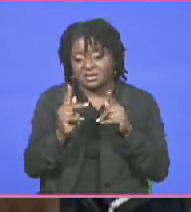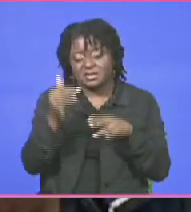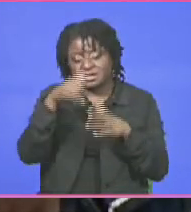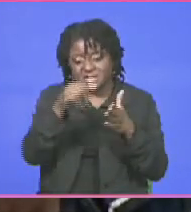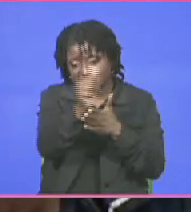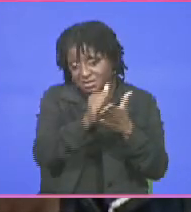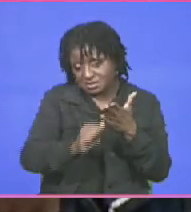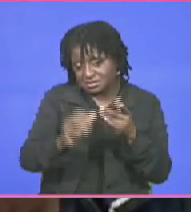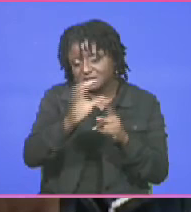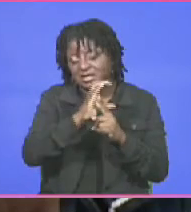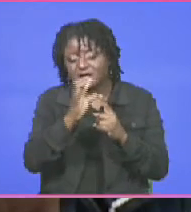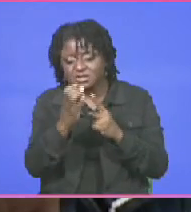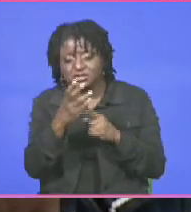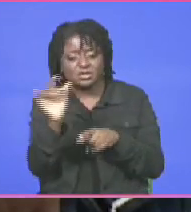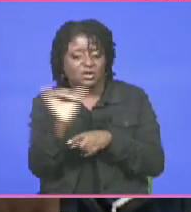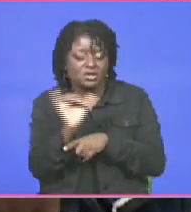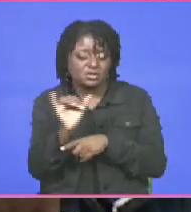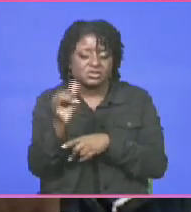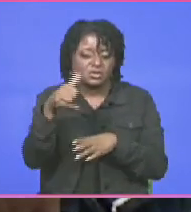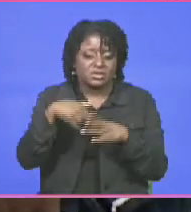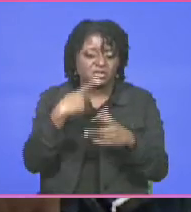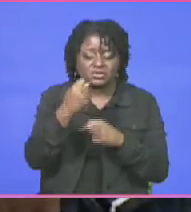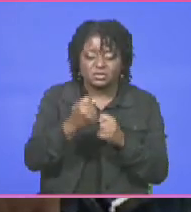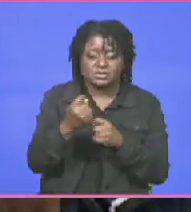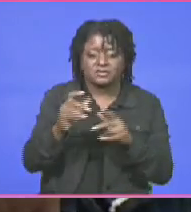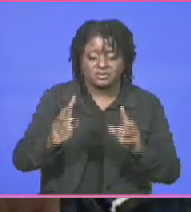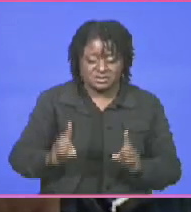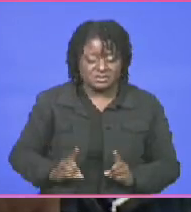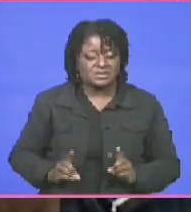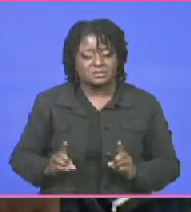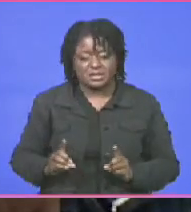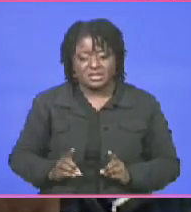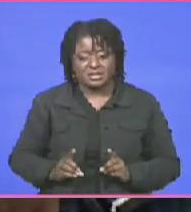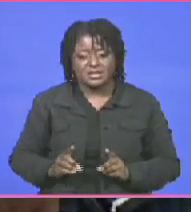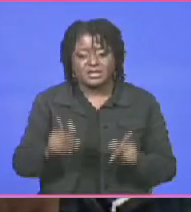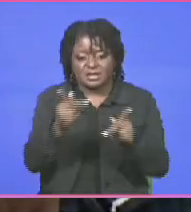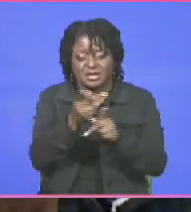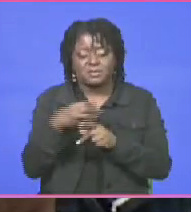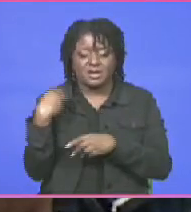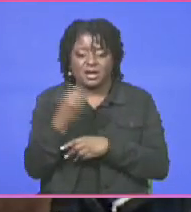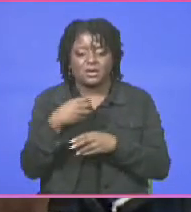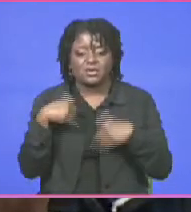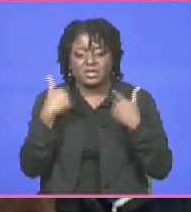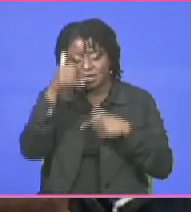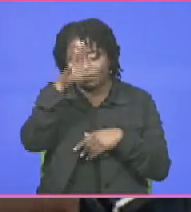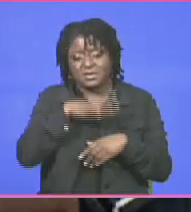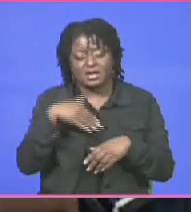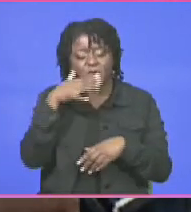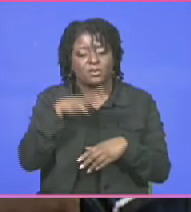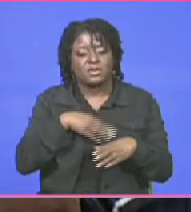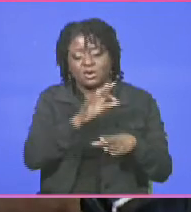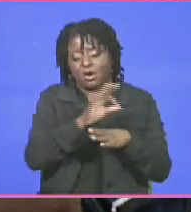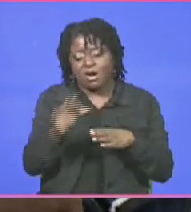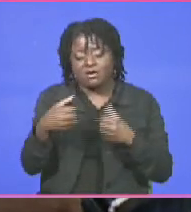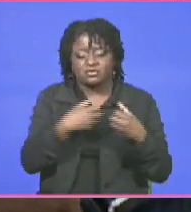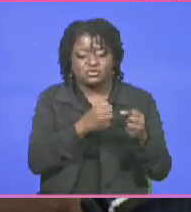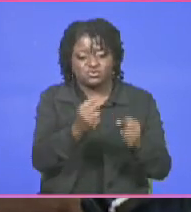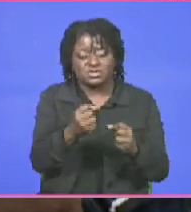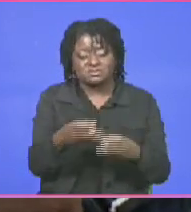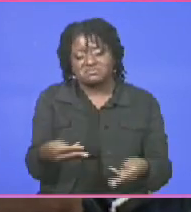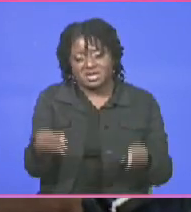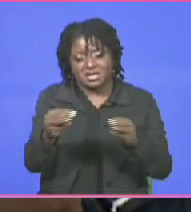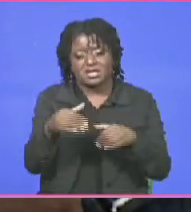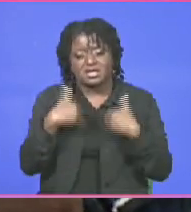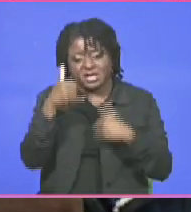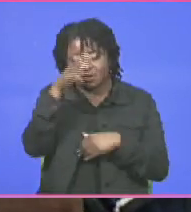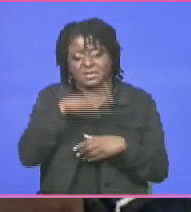artistic culture, also in terms of the discipline, keeping our young men and women off the streets, predominantly our young